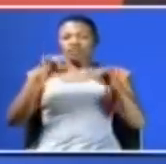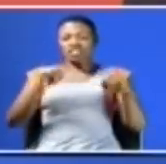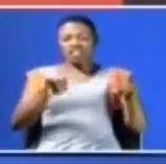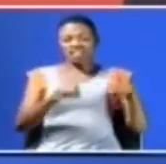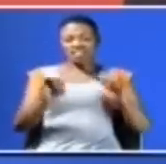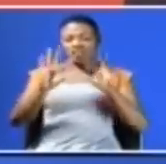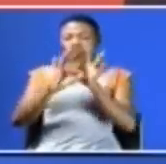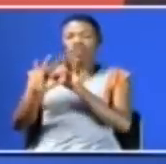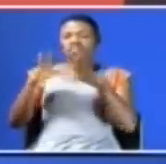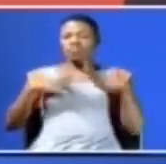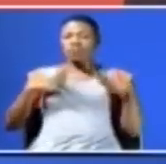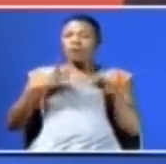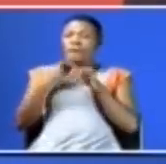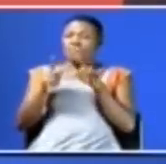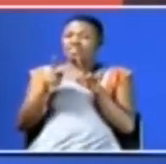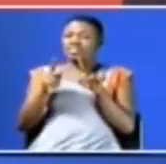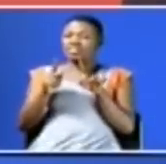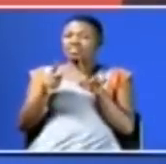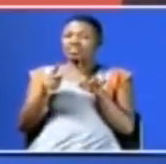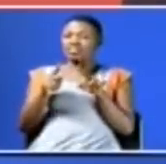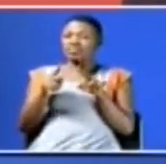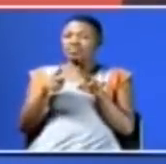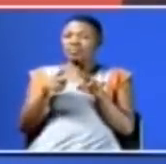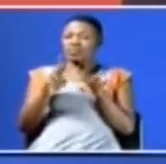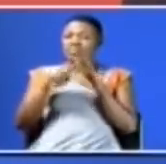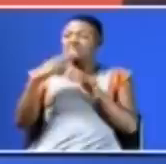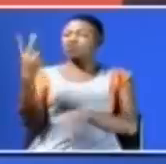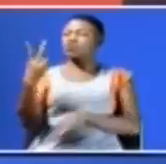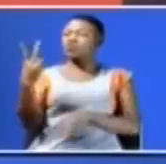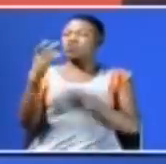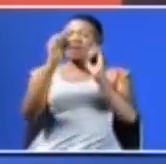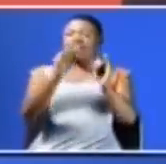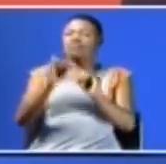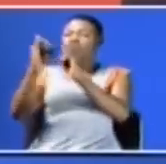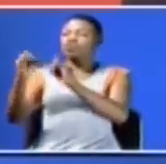forth. But the way you set up as two individuals of two political